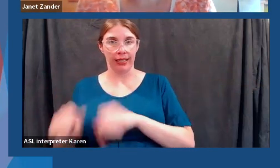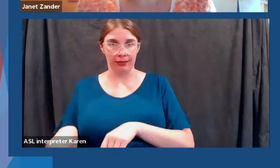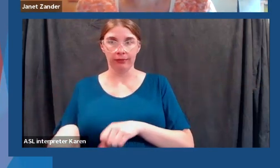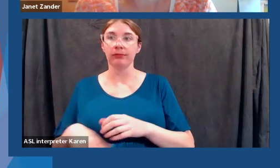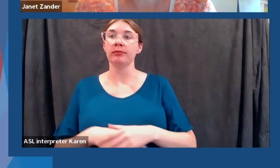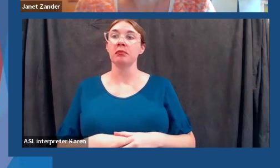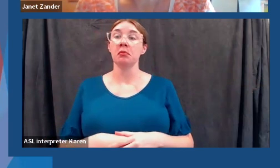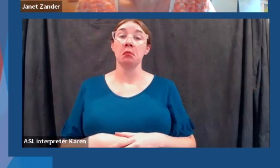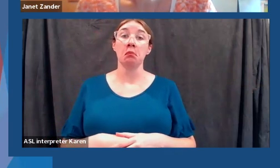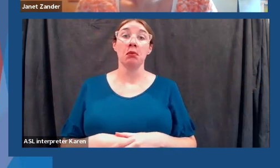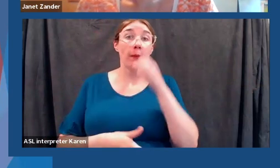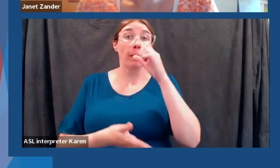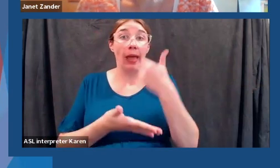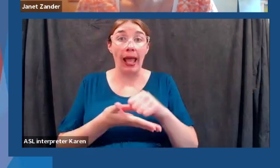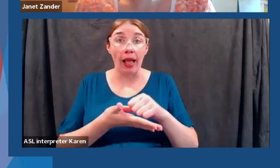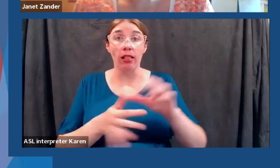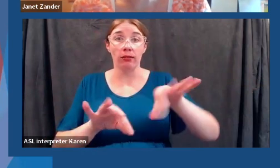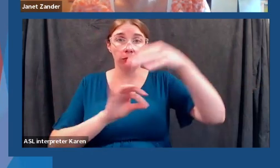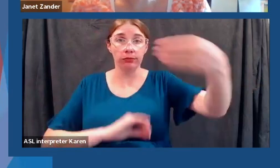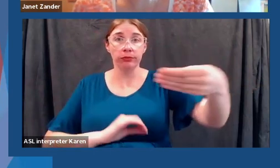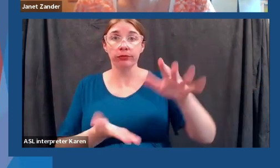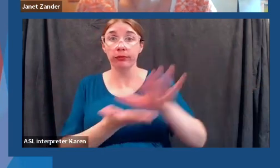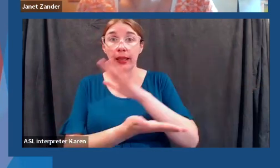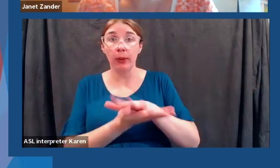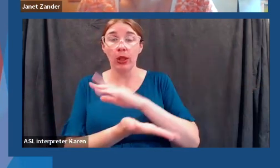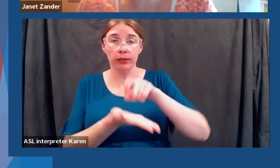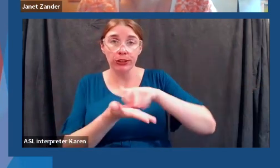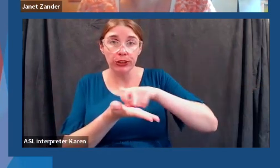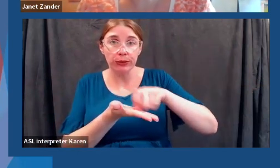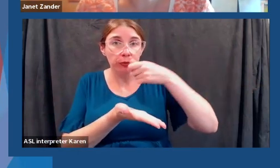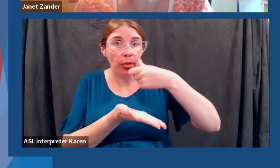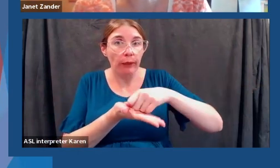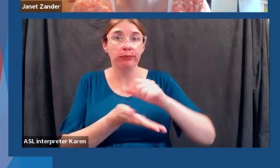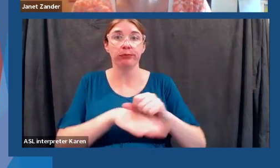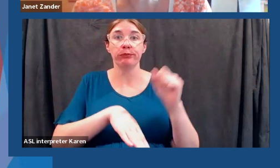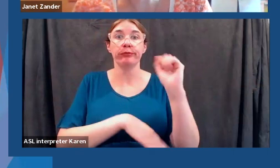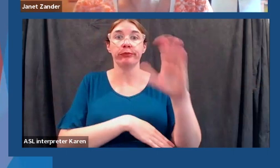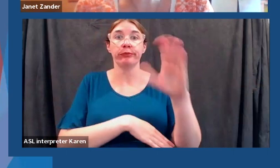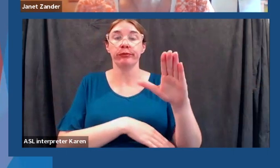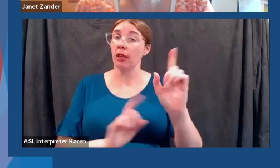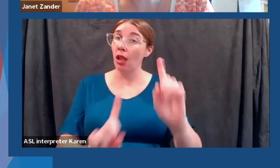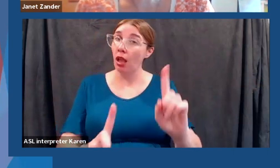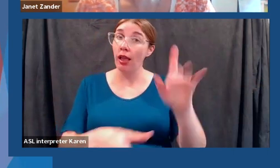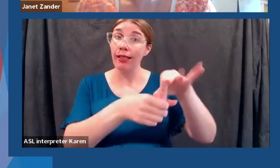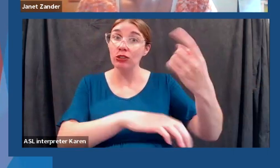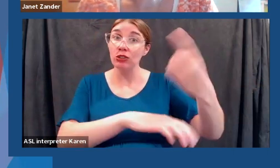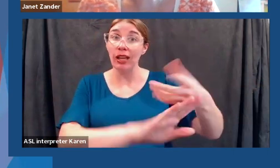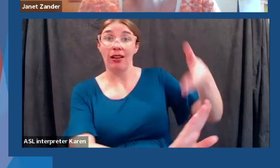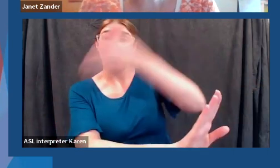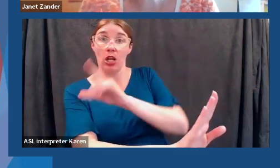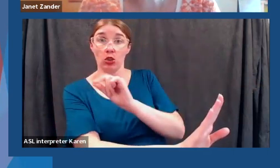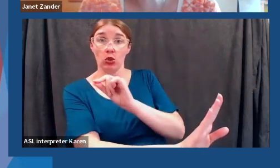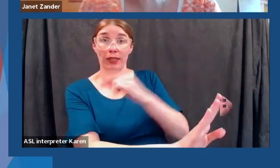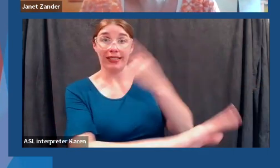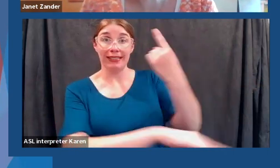get registered by mail that's sent to their municipal clerk, again, up to 20 days before the election. The person